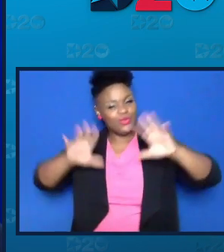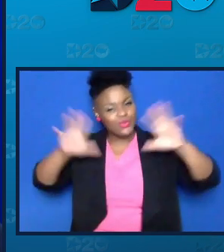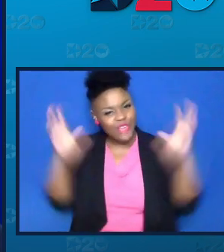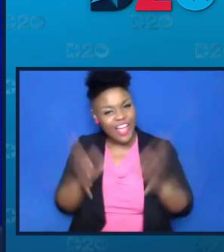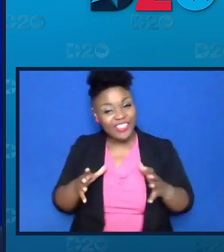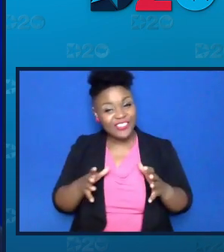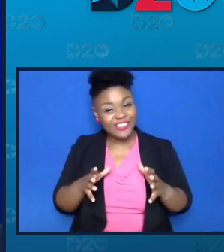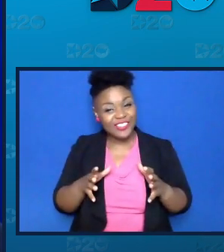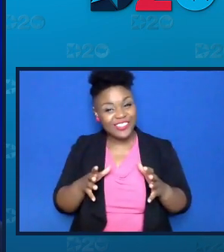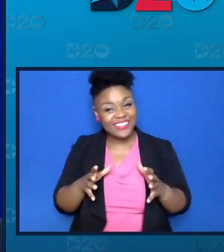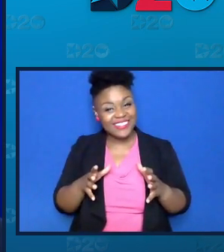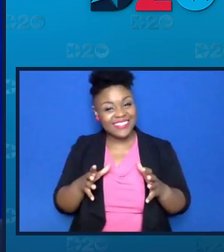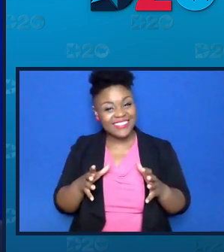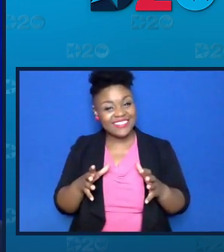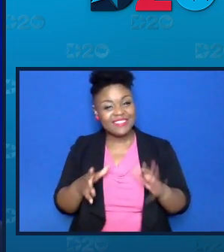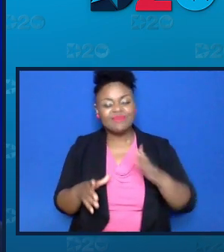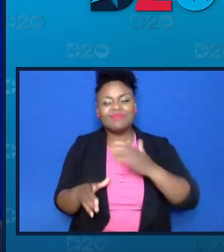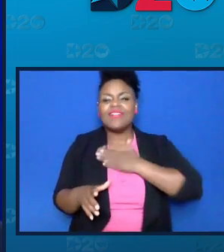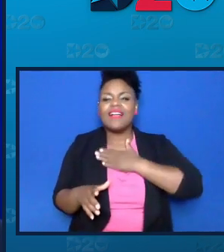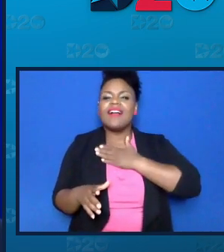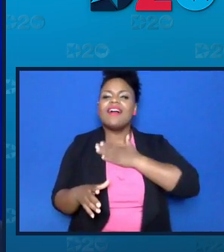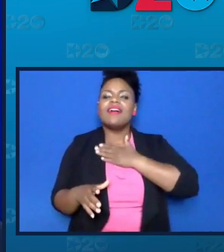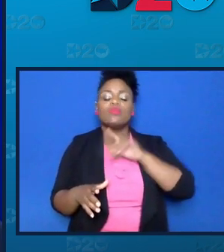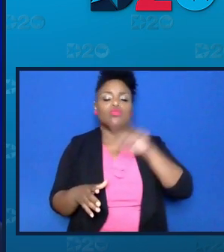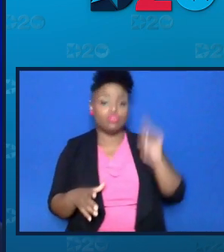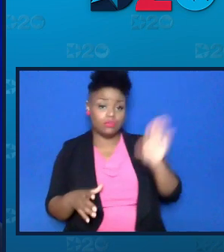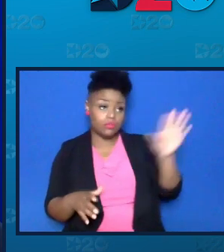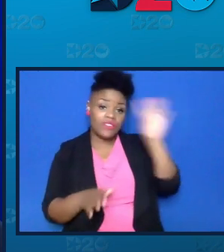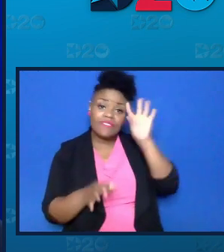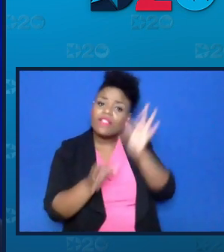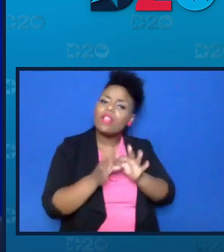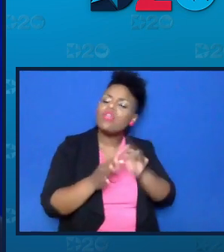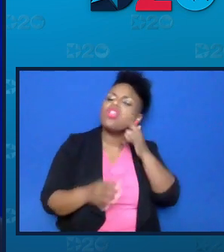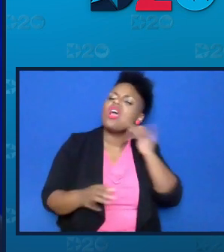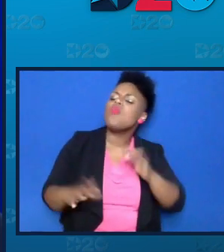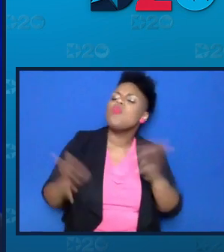your faith, and how would you use your faith and make